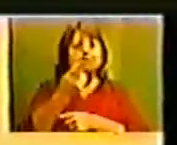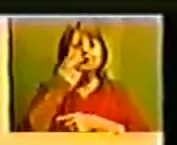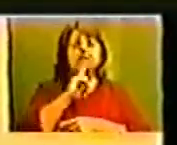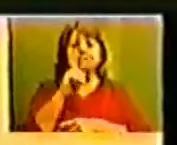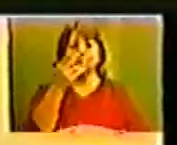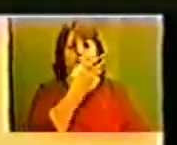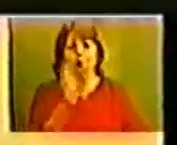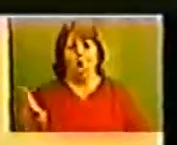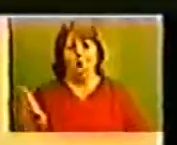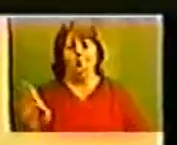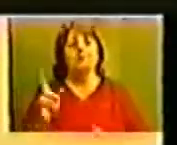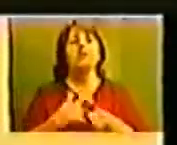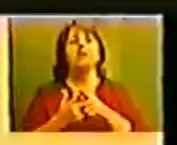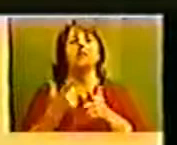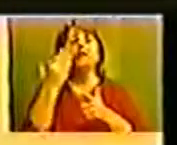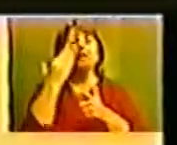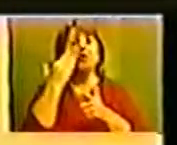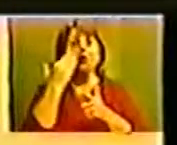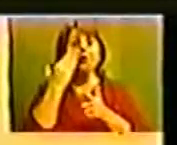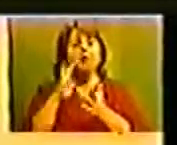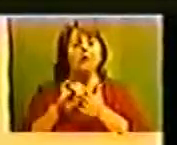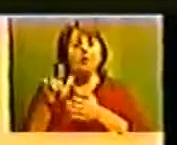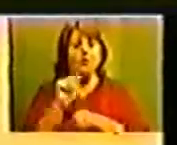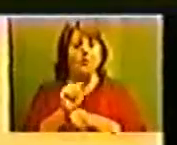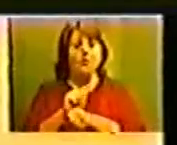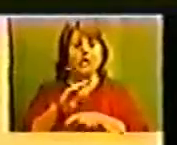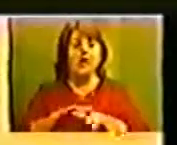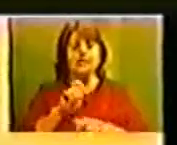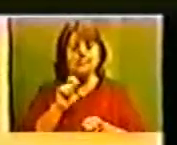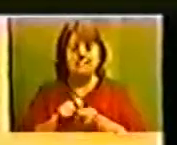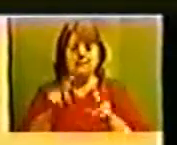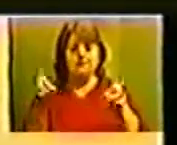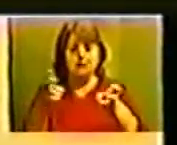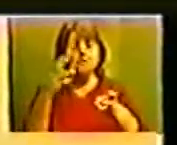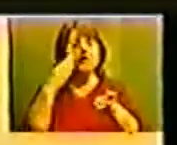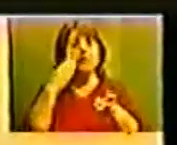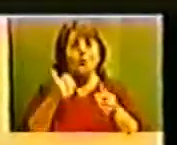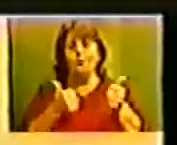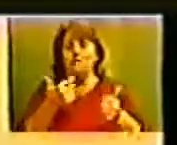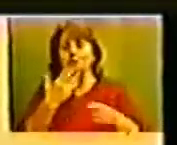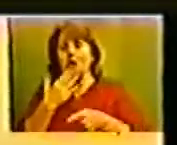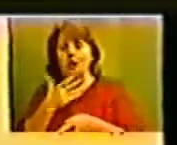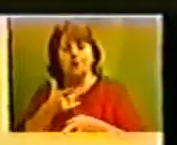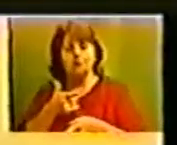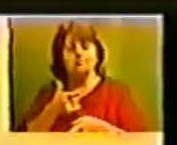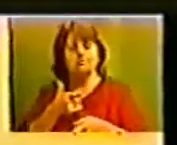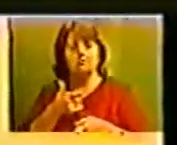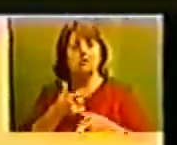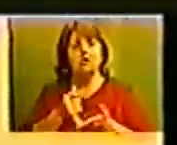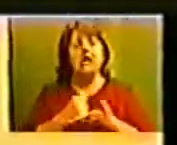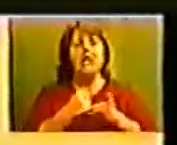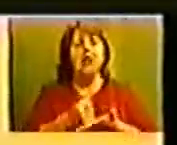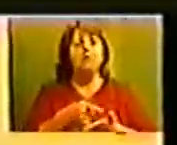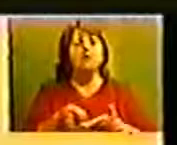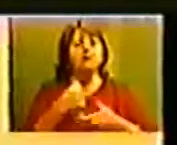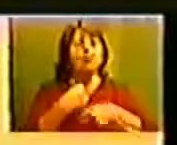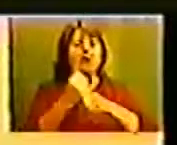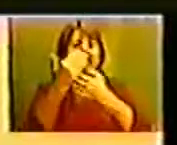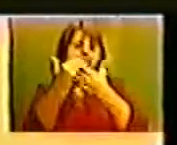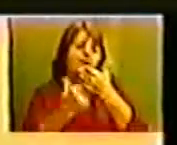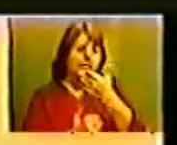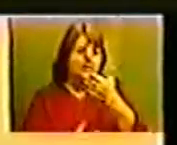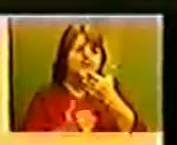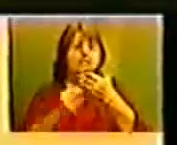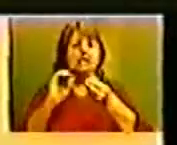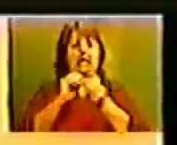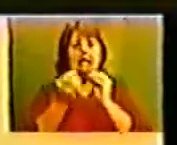blue. Then when they know that they're working on a certain subject, they know what color to go to. Help them making lists,